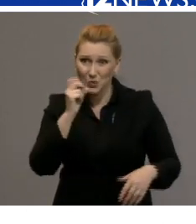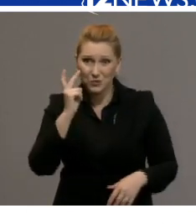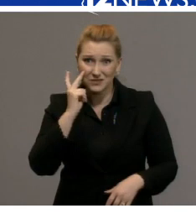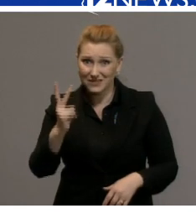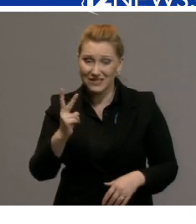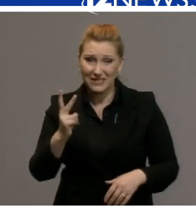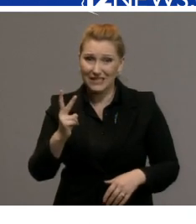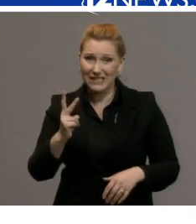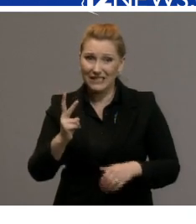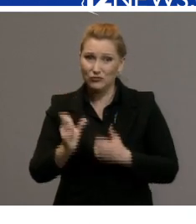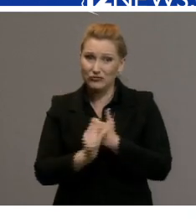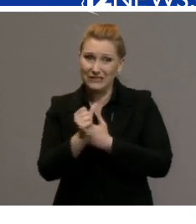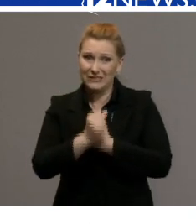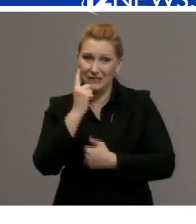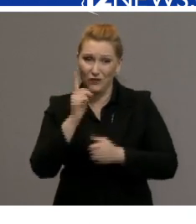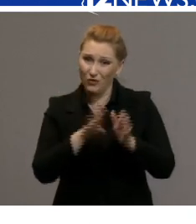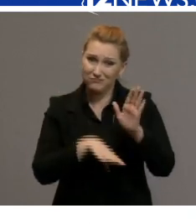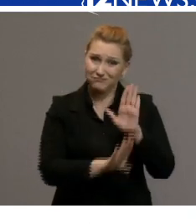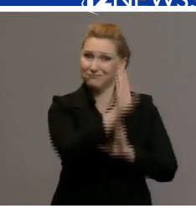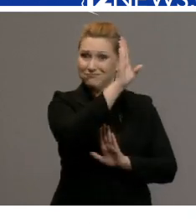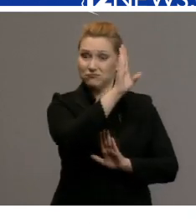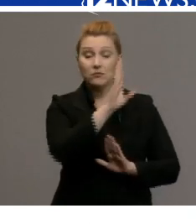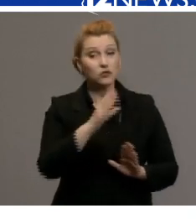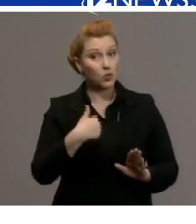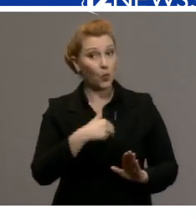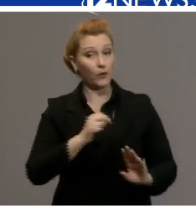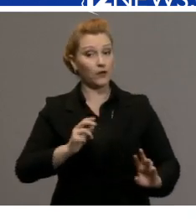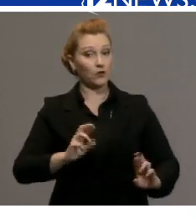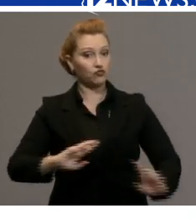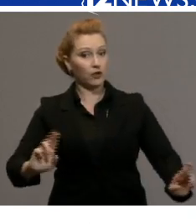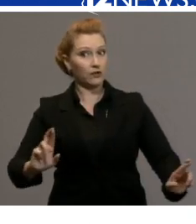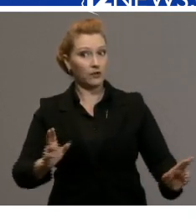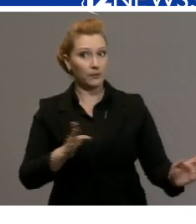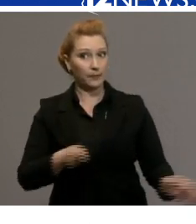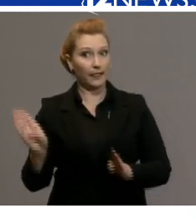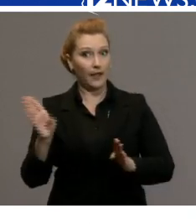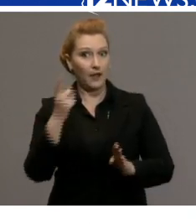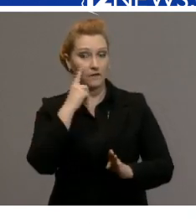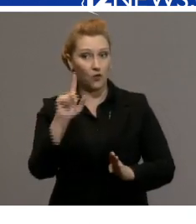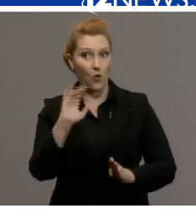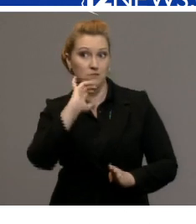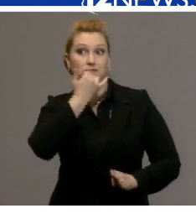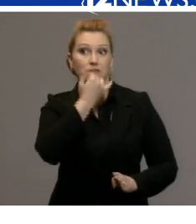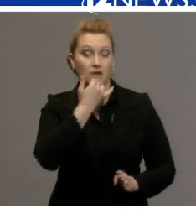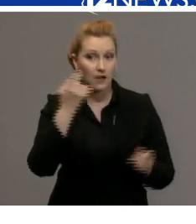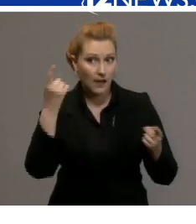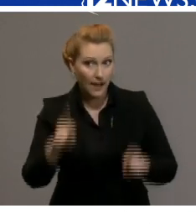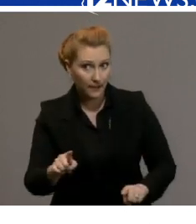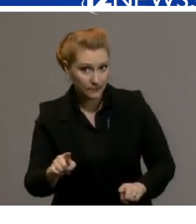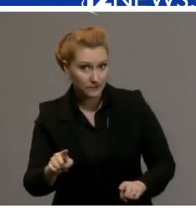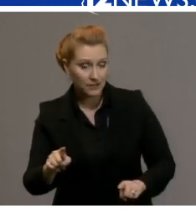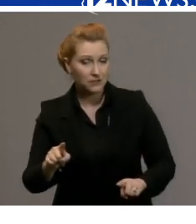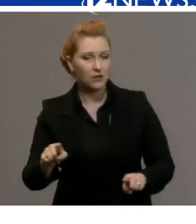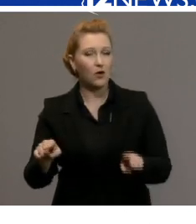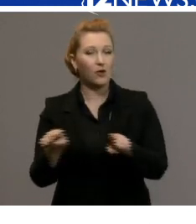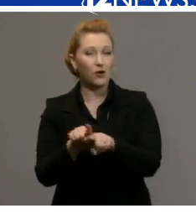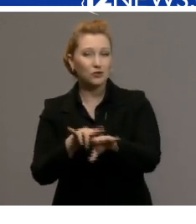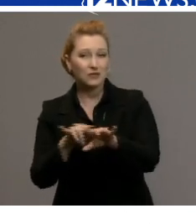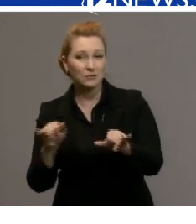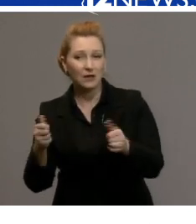could change, but also for what could go back to normal or to that temporary normal that I've talked